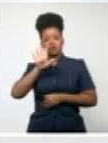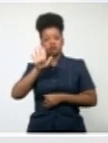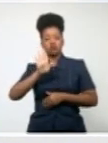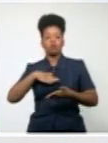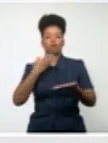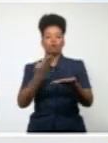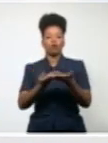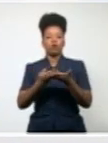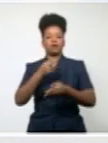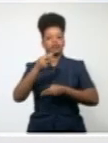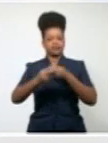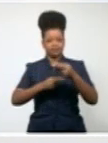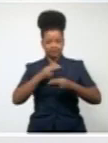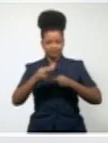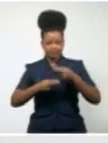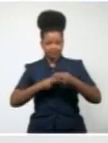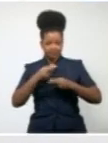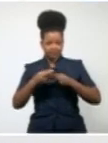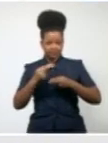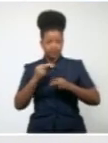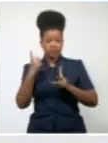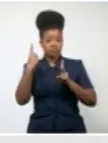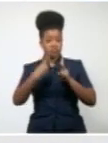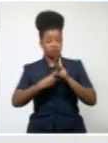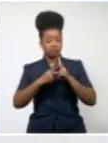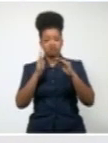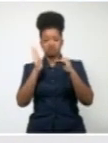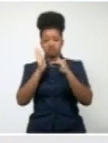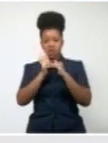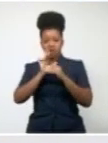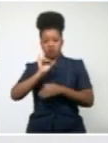99,745 analyzed samples, and